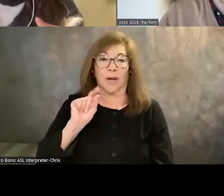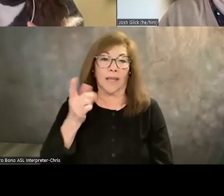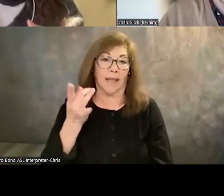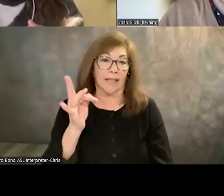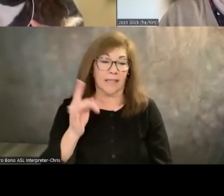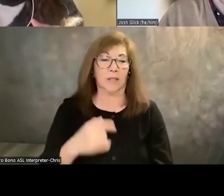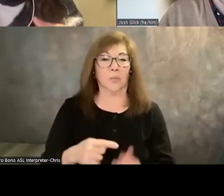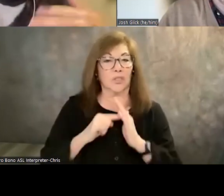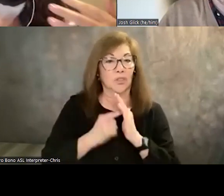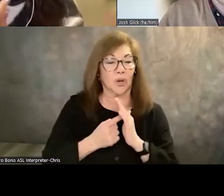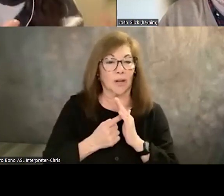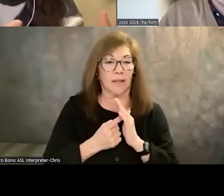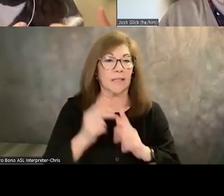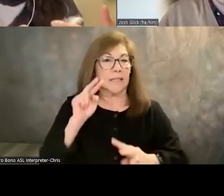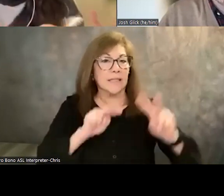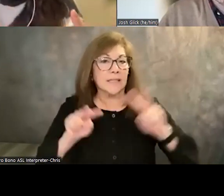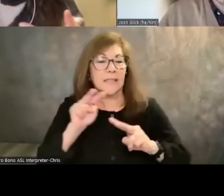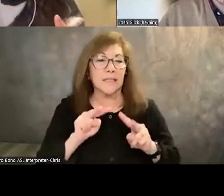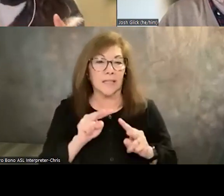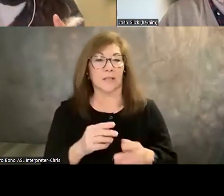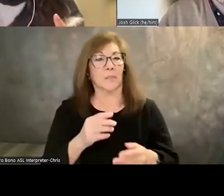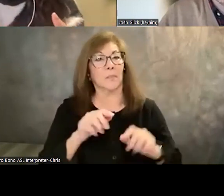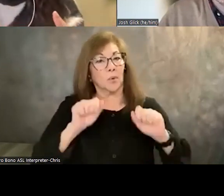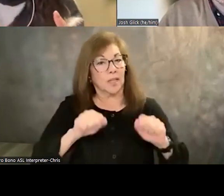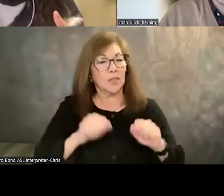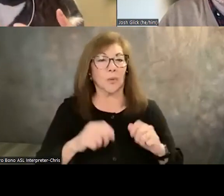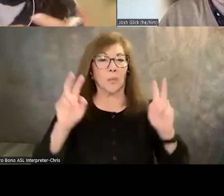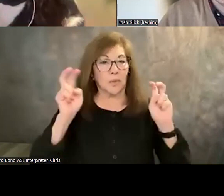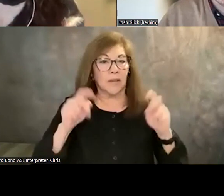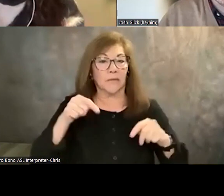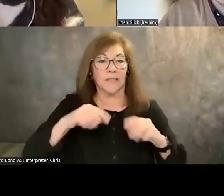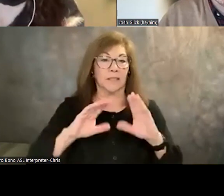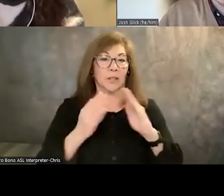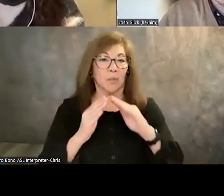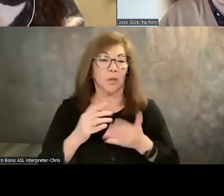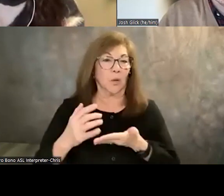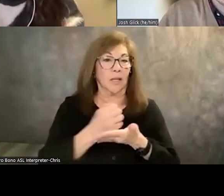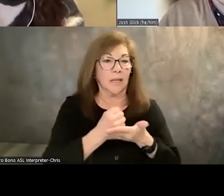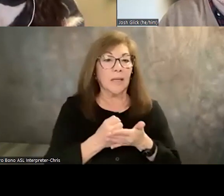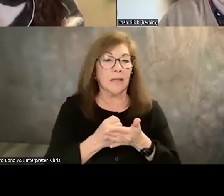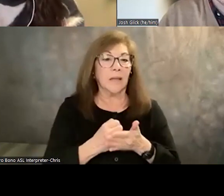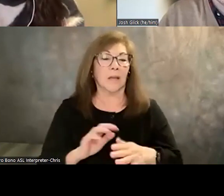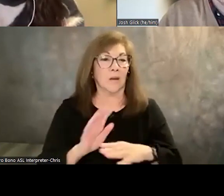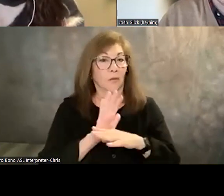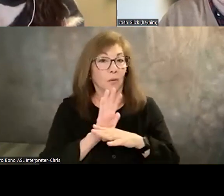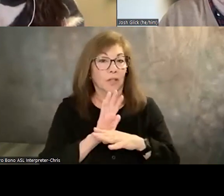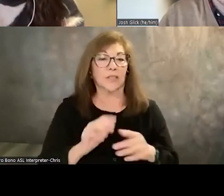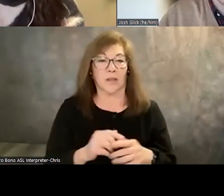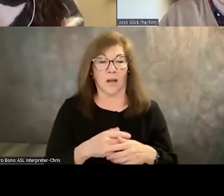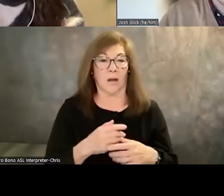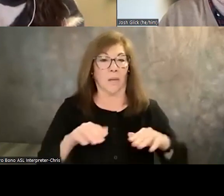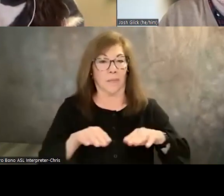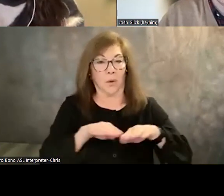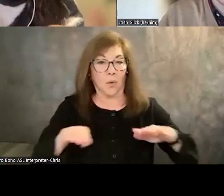2018, we started seeing this as a potential issue for those communities who are collecting footage on the ground and how it